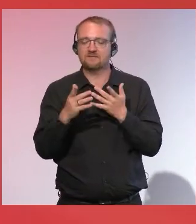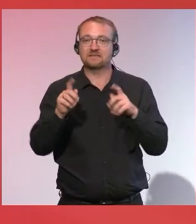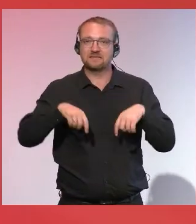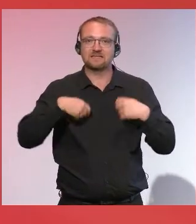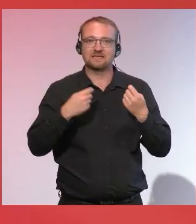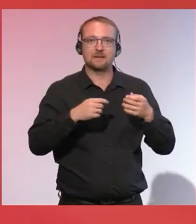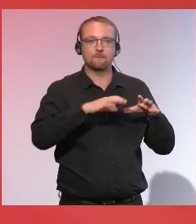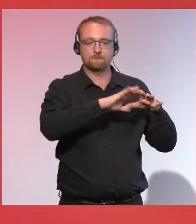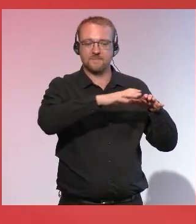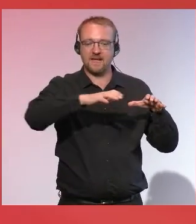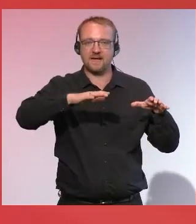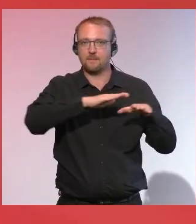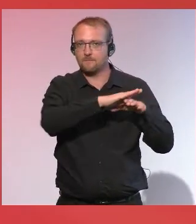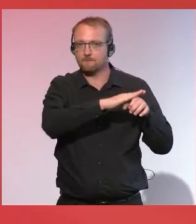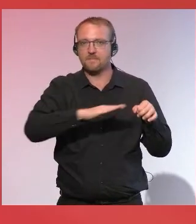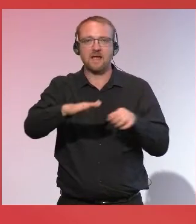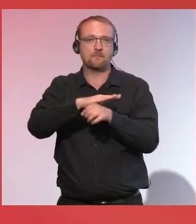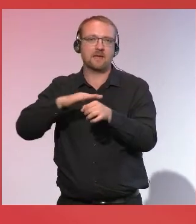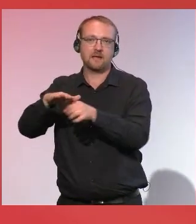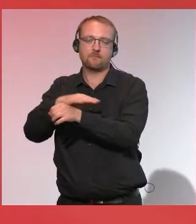there from the start.